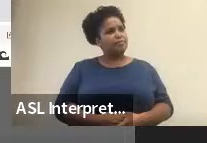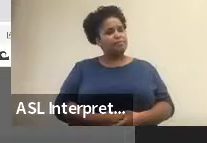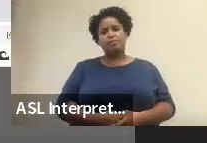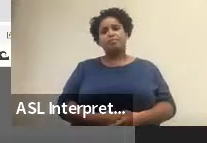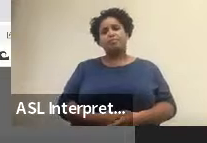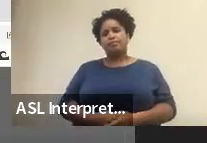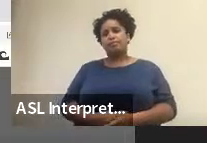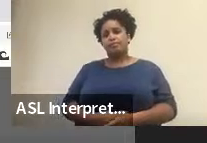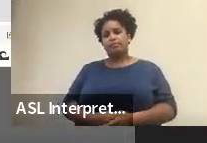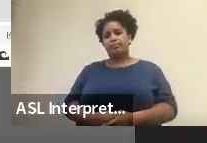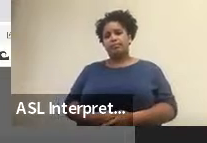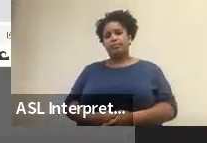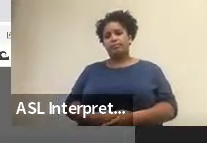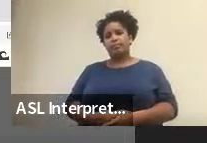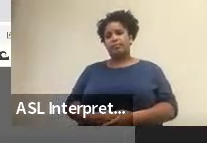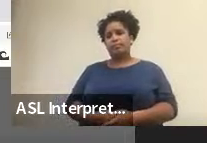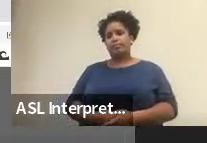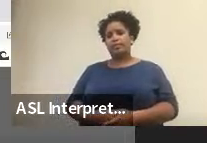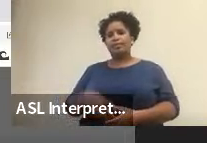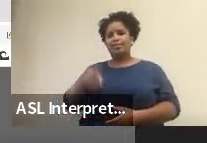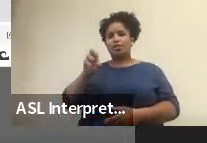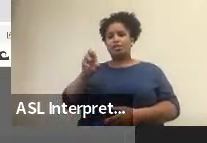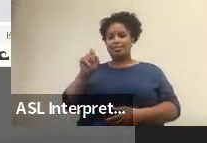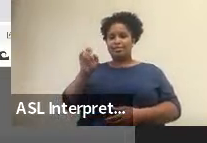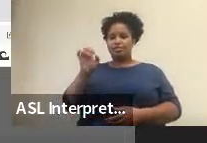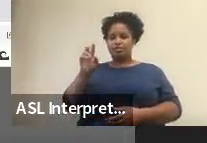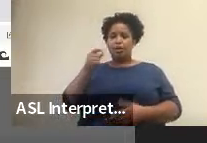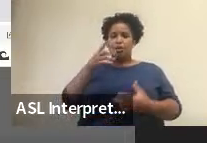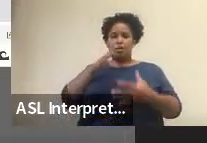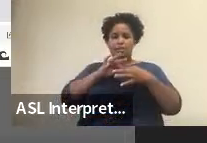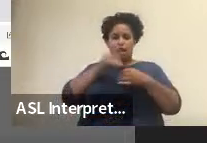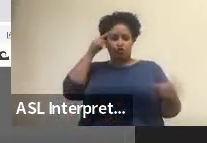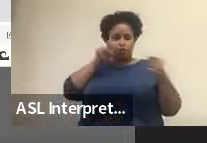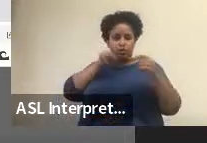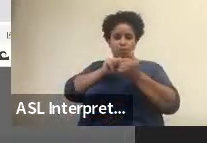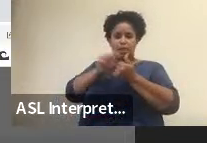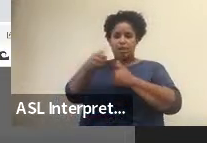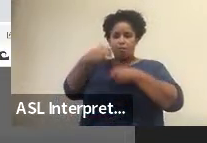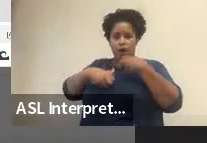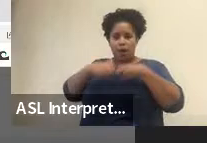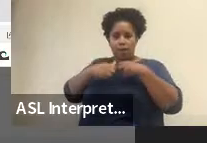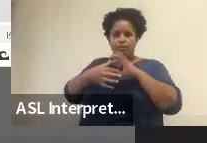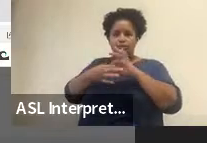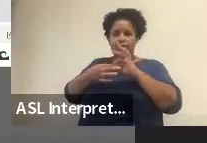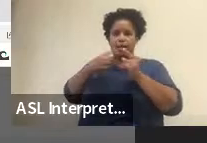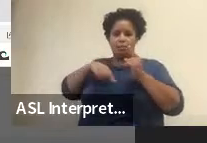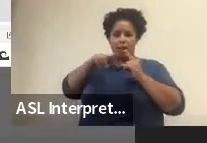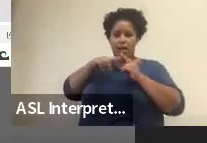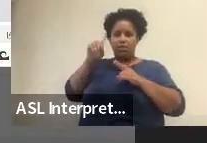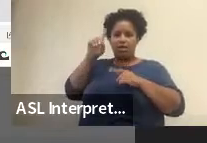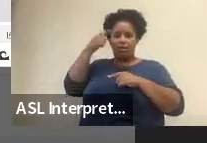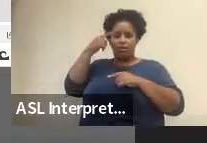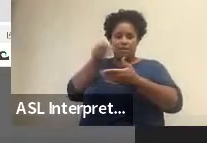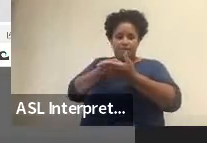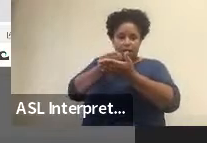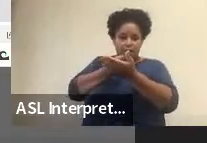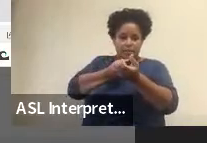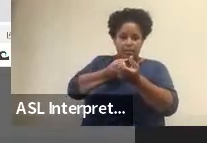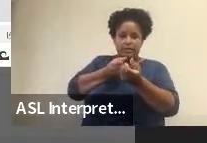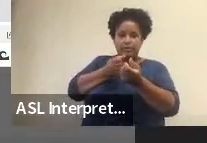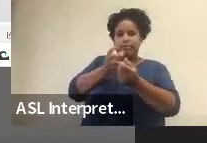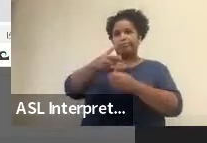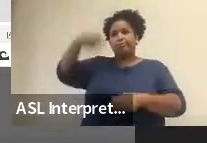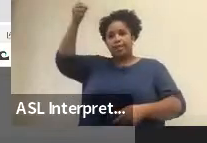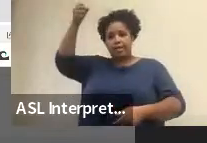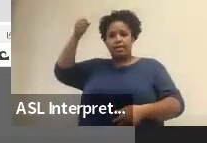Yeah. This is Dr. Spanders. I just want to say something. I agree with the problem of the government funding going away, and